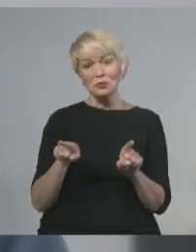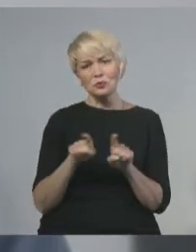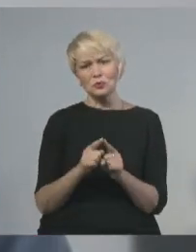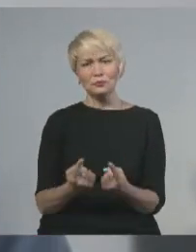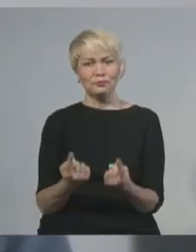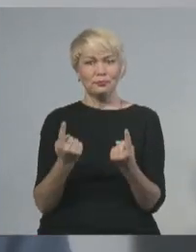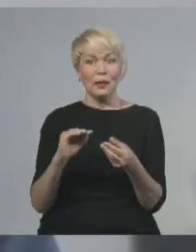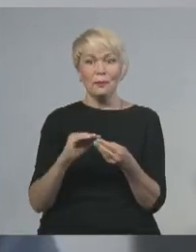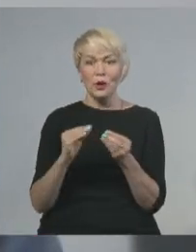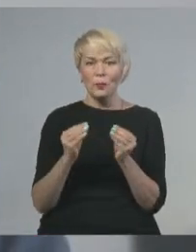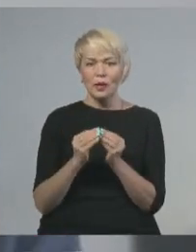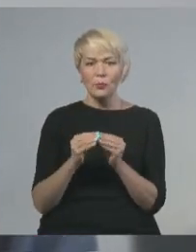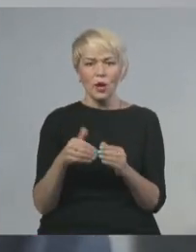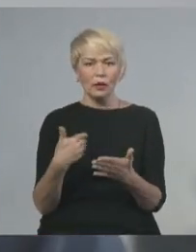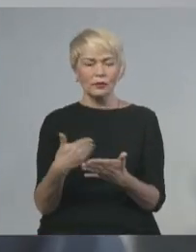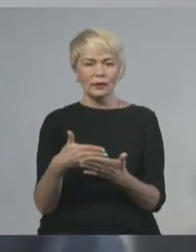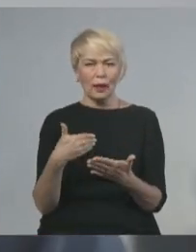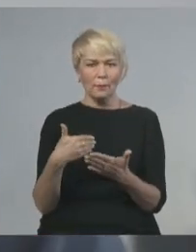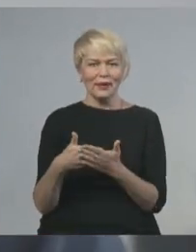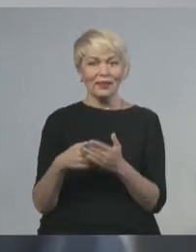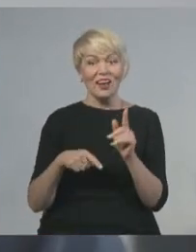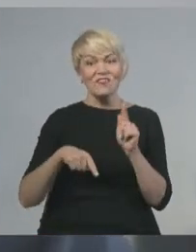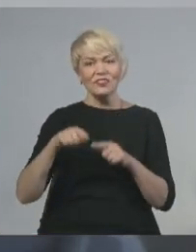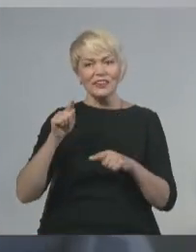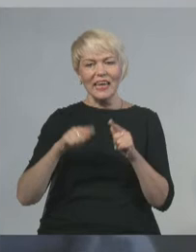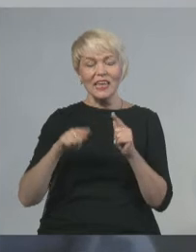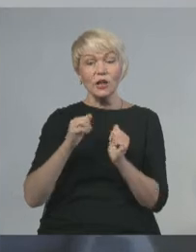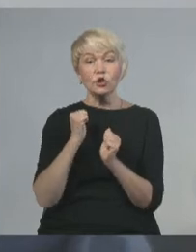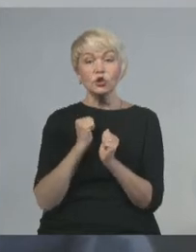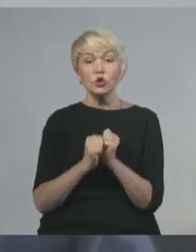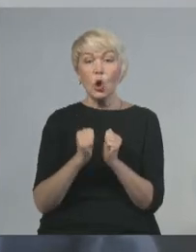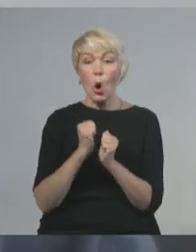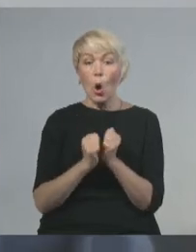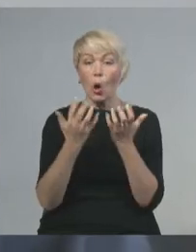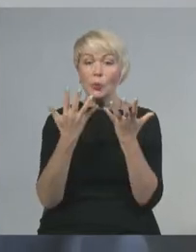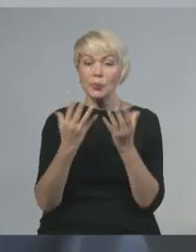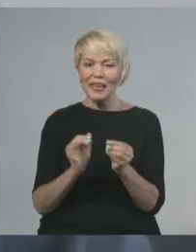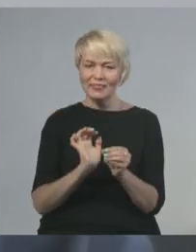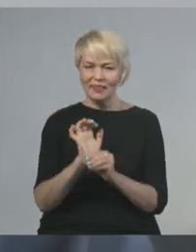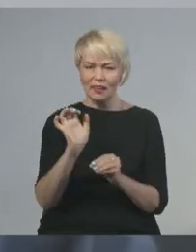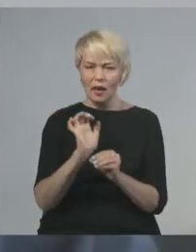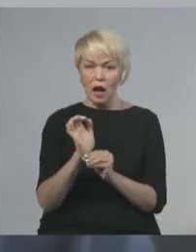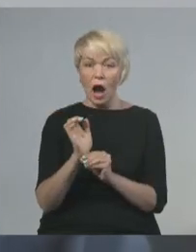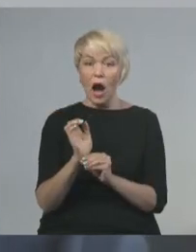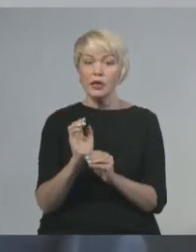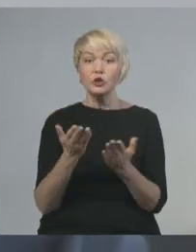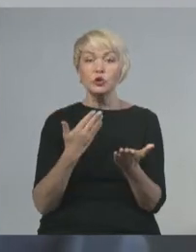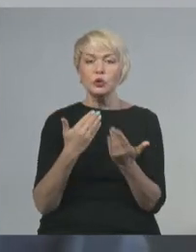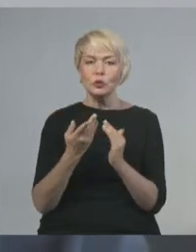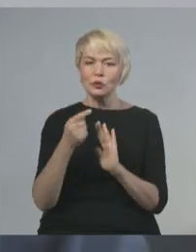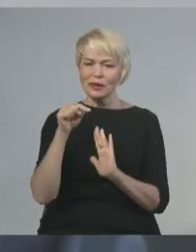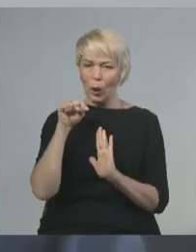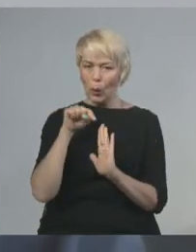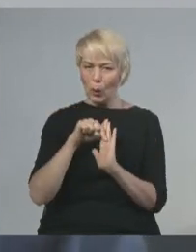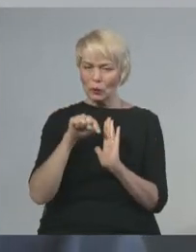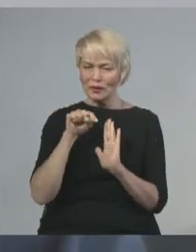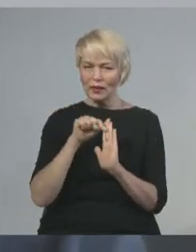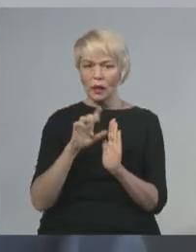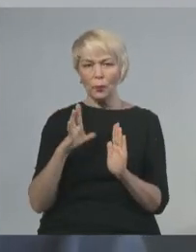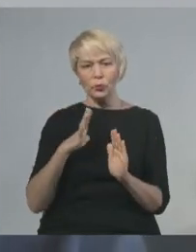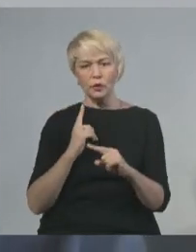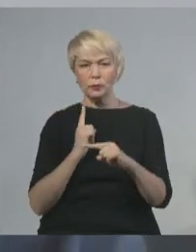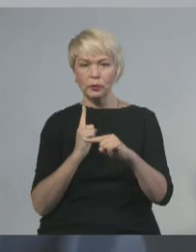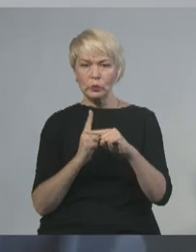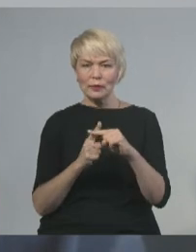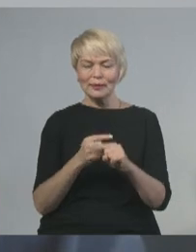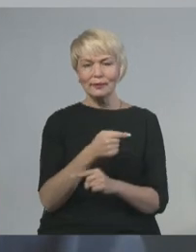or or anything when it comes to content again advantages disadvantages advantages we are monthly